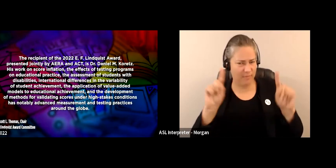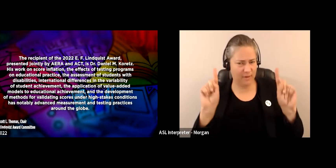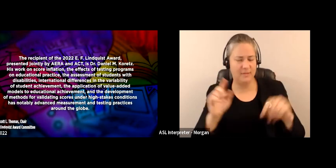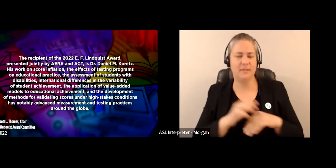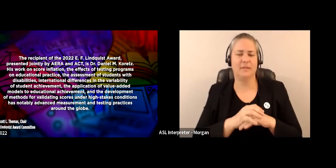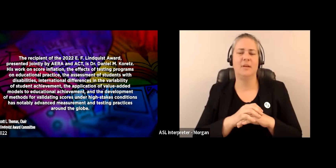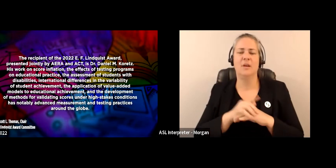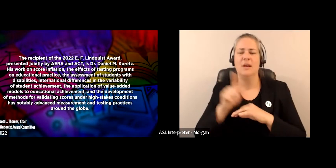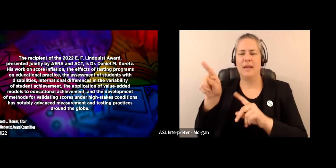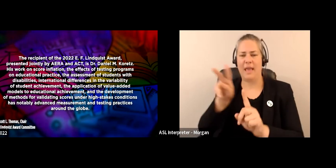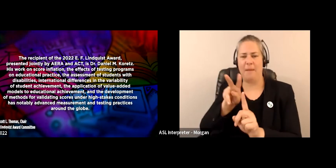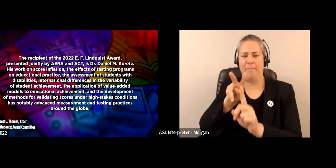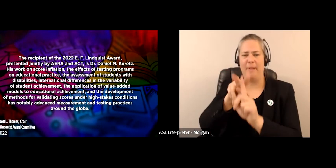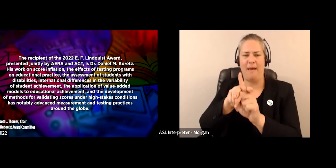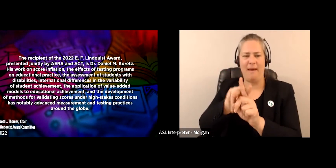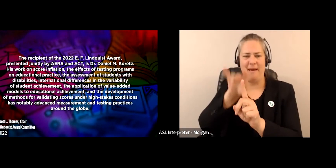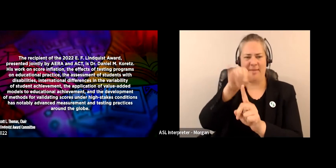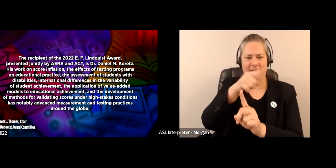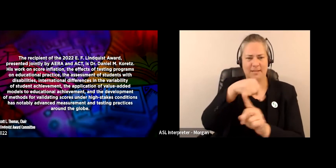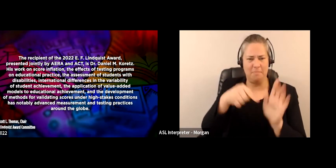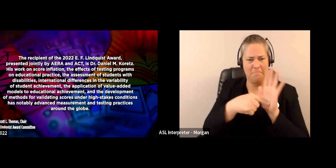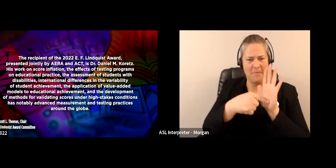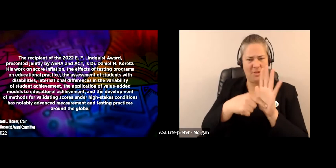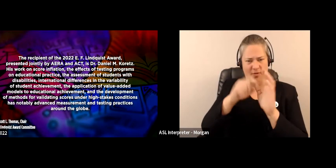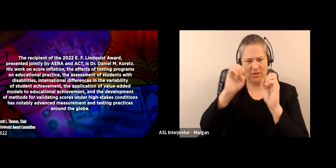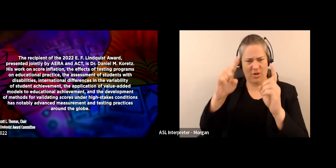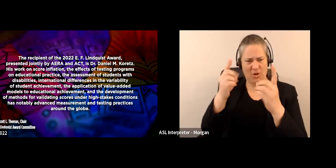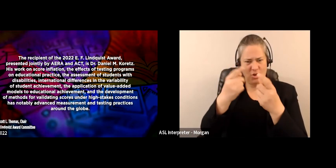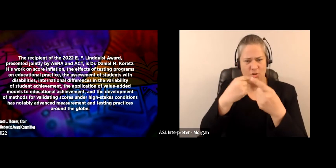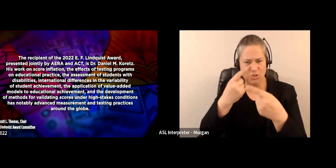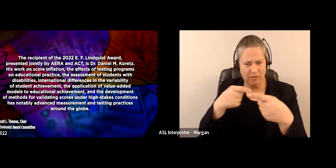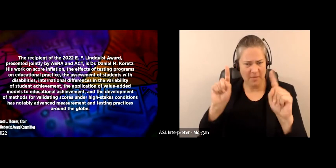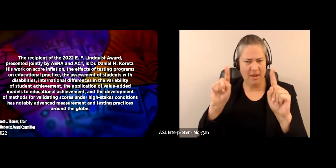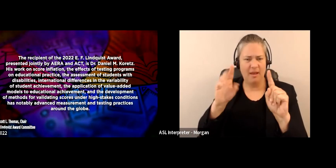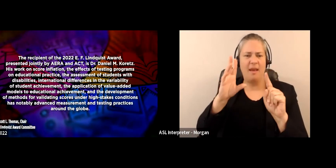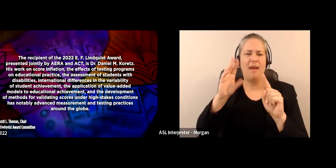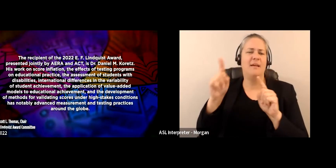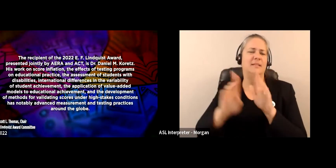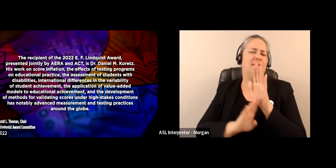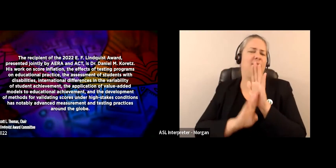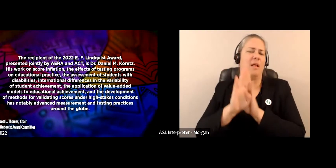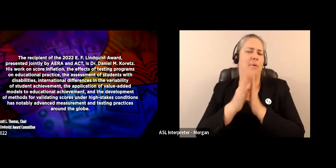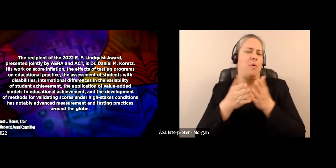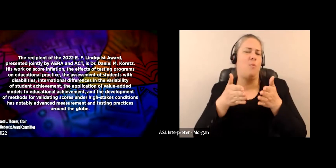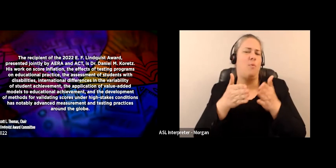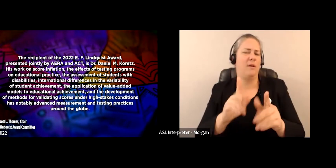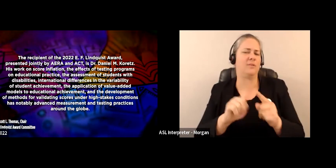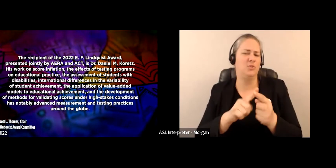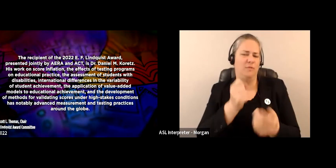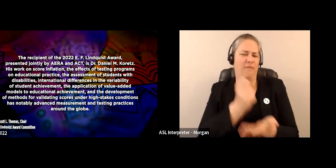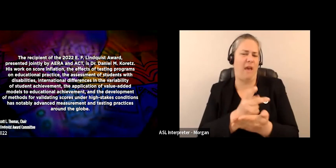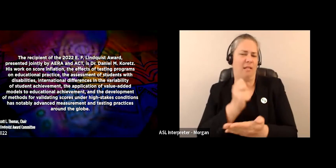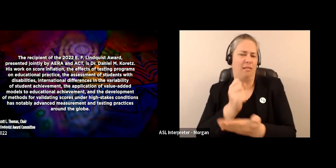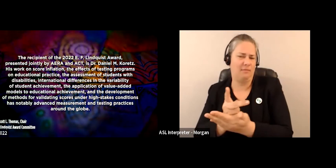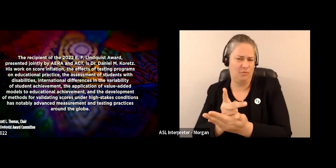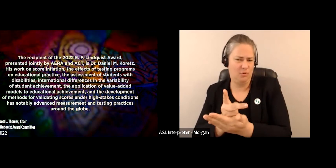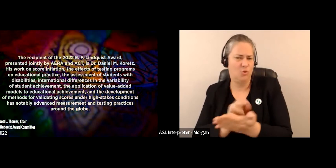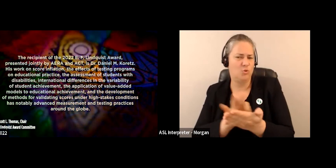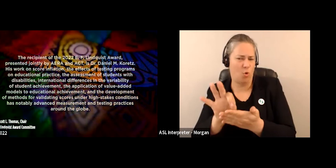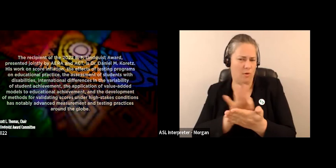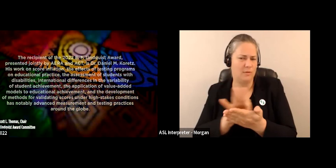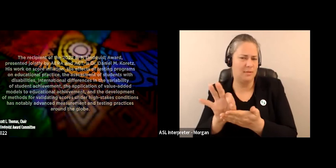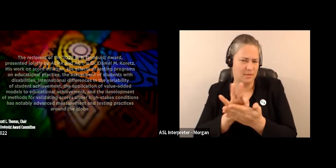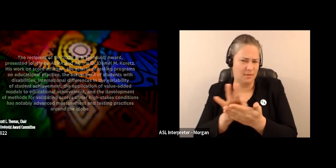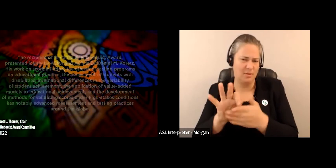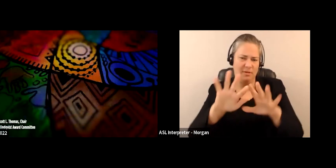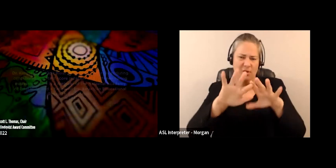educational achievement, and the development of methods for validating scores under high-stakes conditions has notably advanced measurement and testing practices